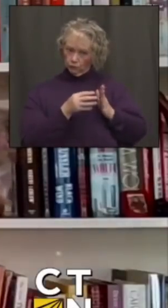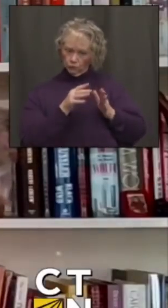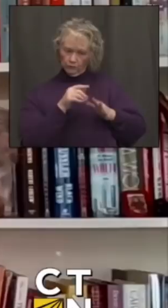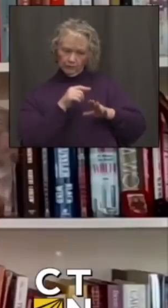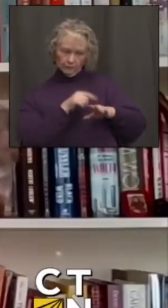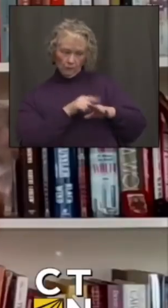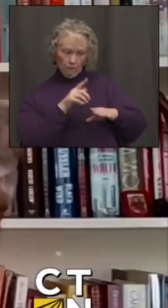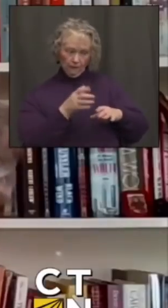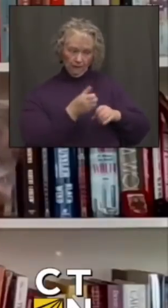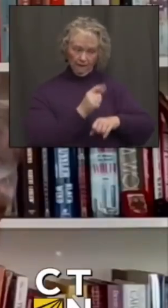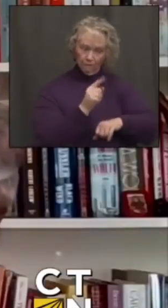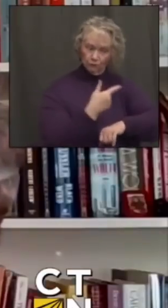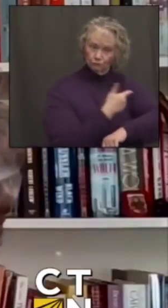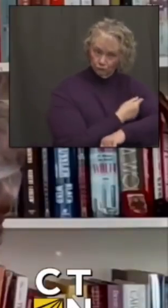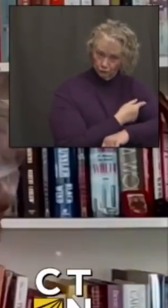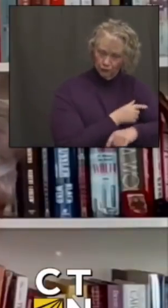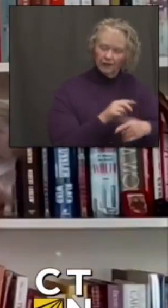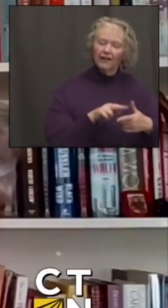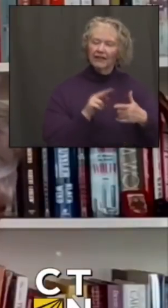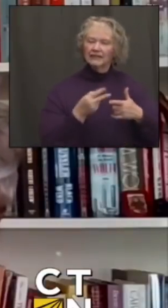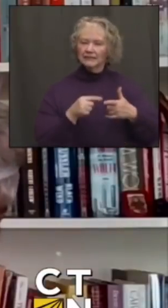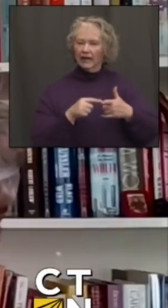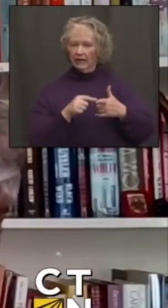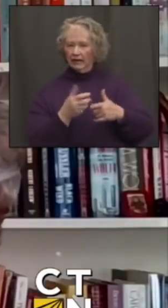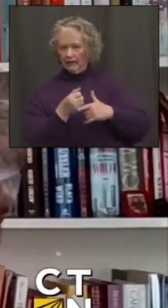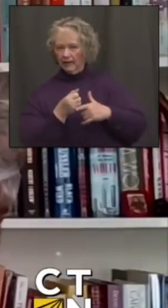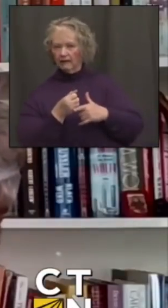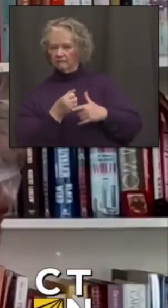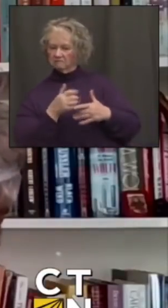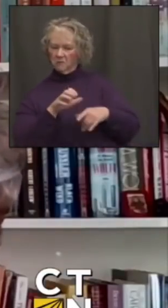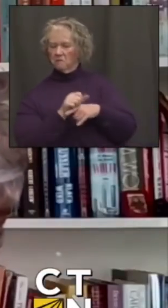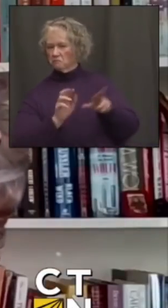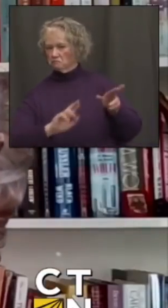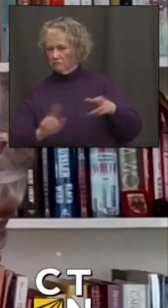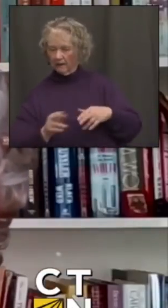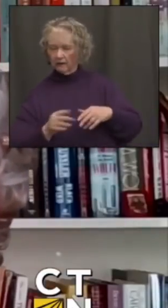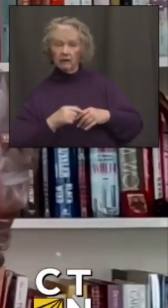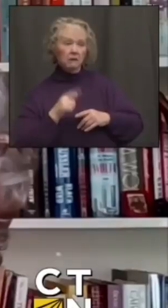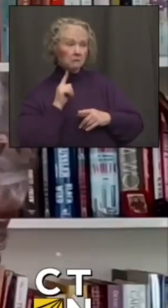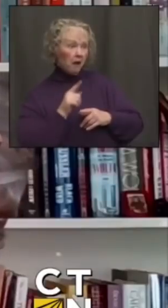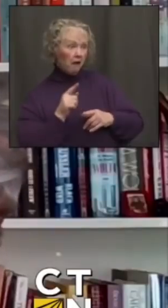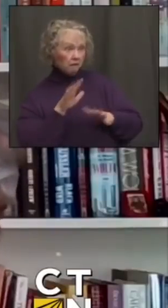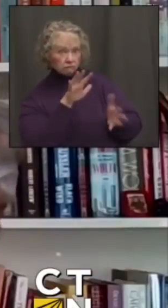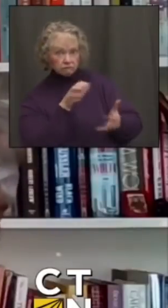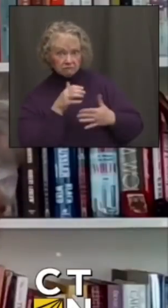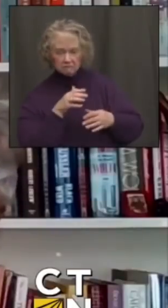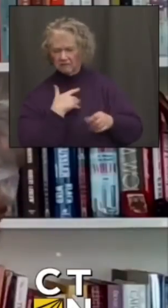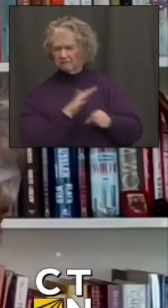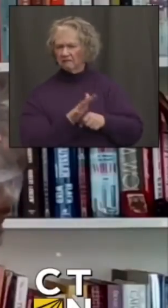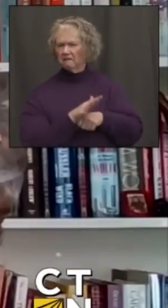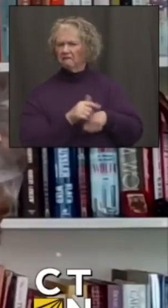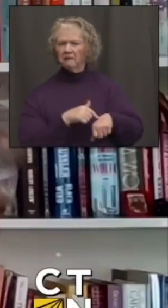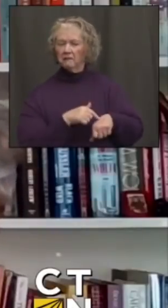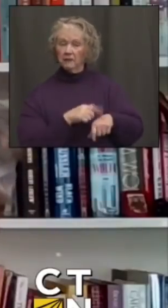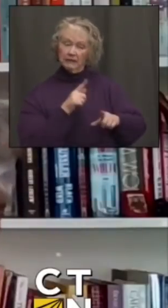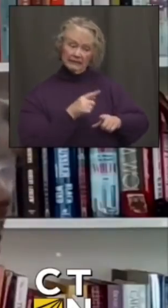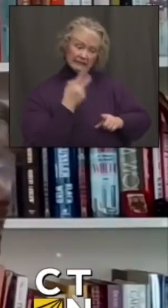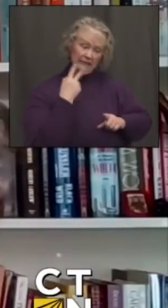but just for the terrific job that they've been doing in getting vaccination distributed here in Connecticut. So we've got